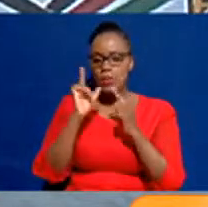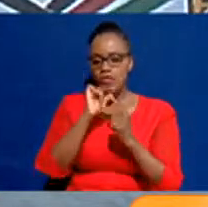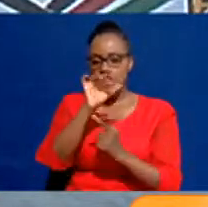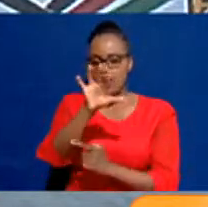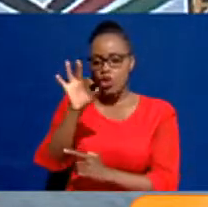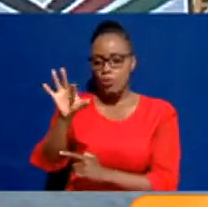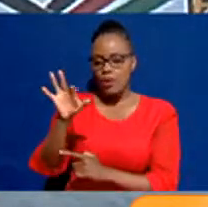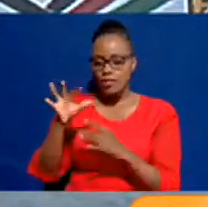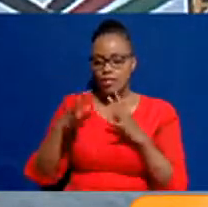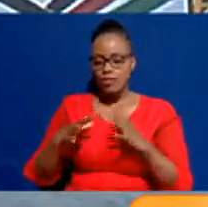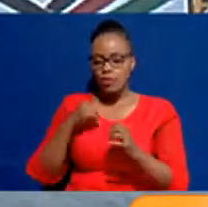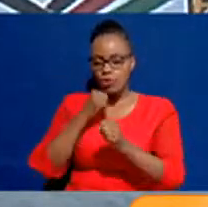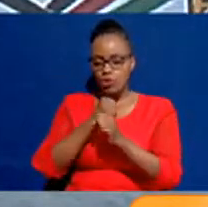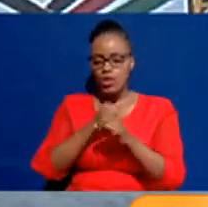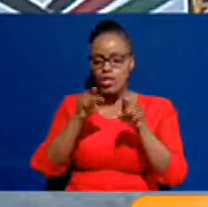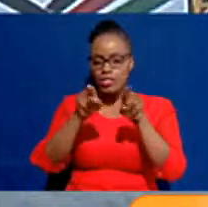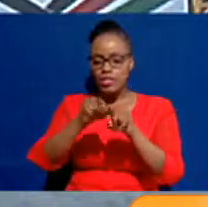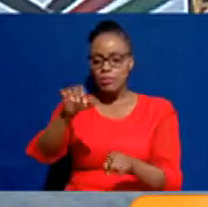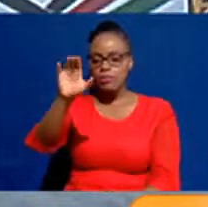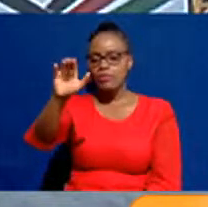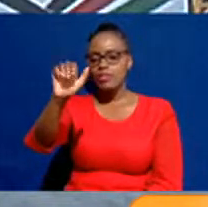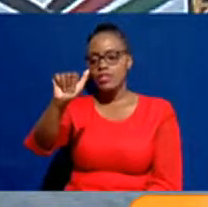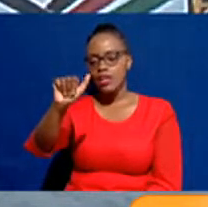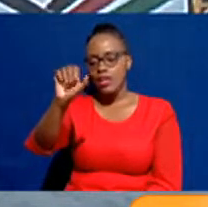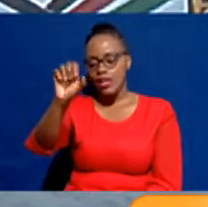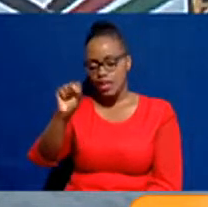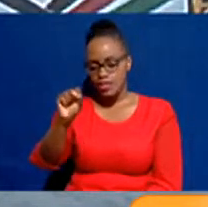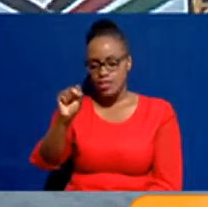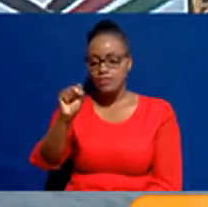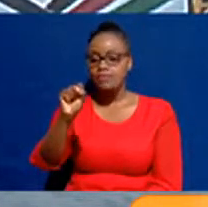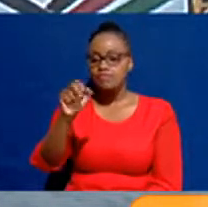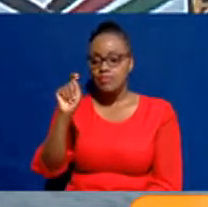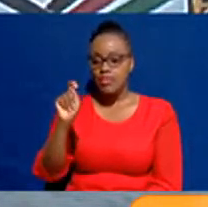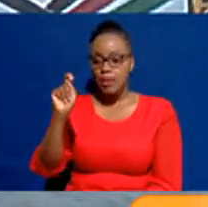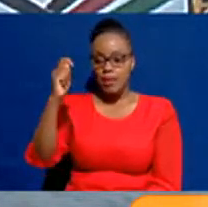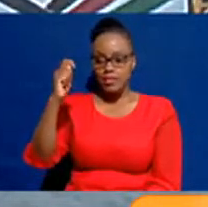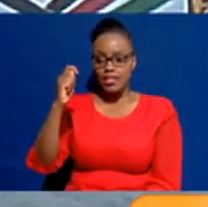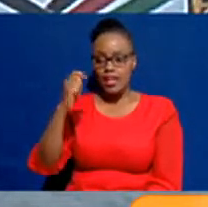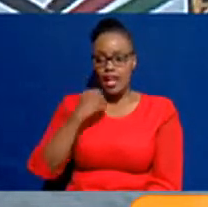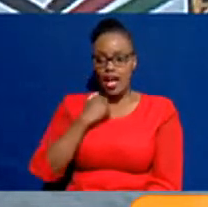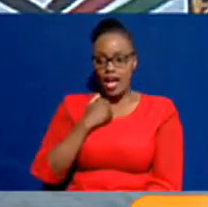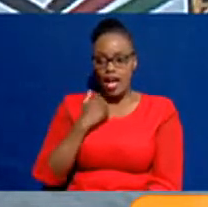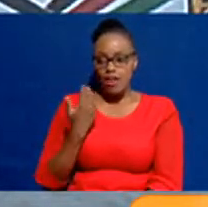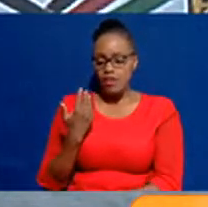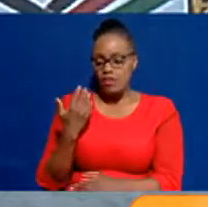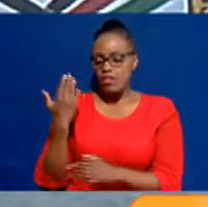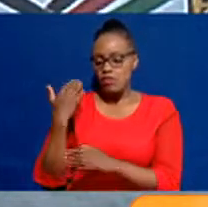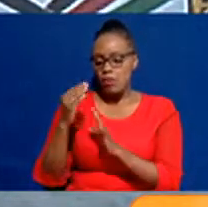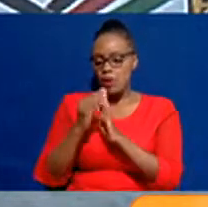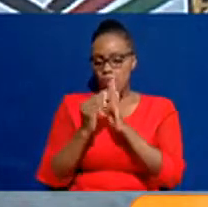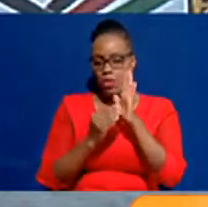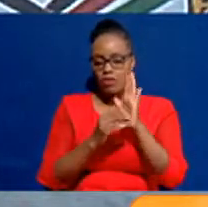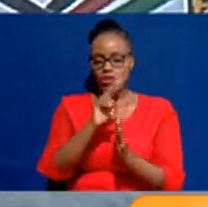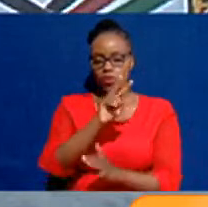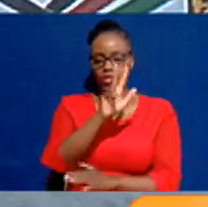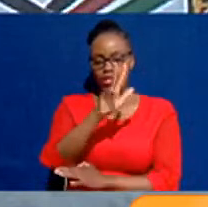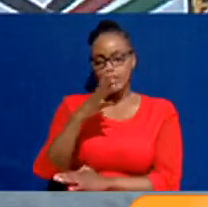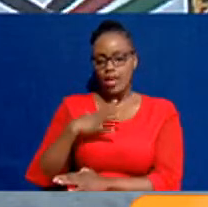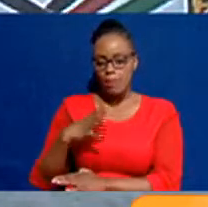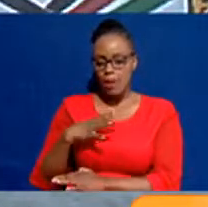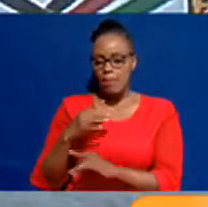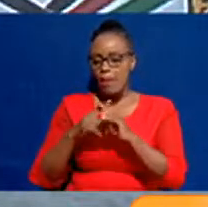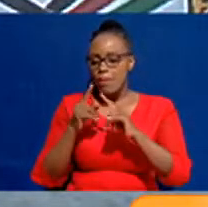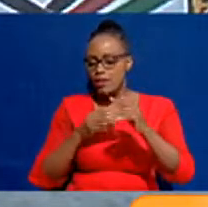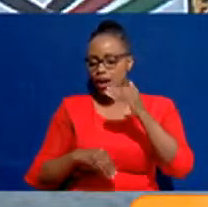nominees to serve as Chief Administrative Secretaries. Now, the president, departing from his predecessor's list of 23 and